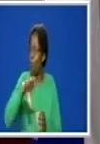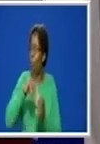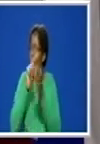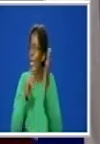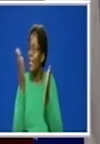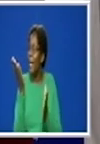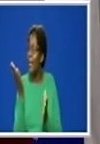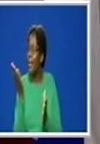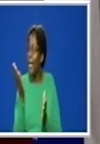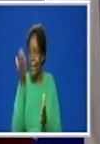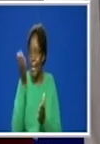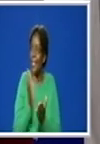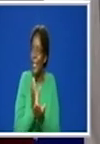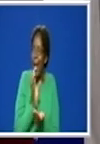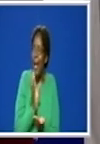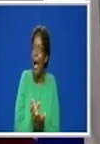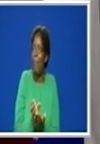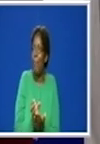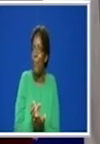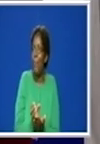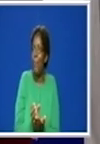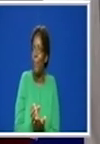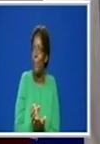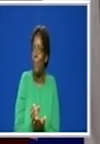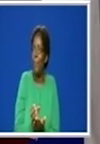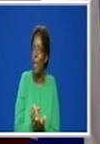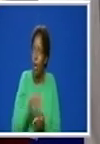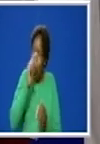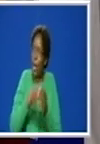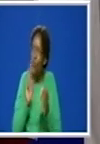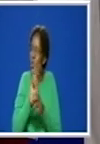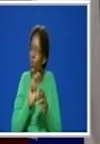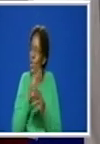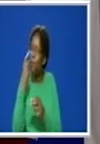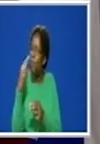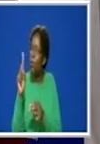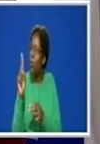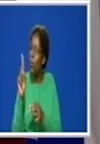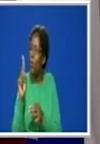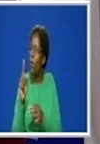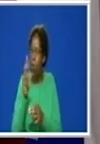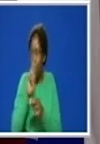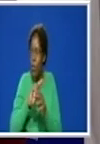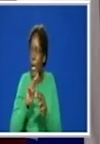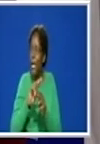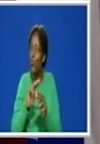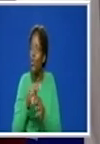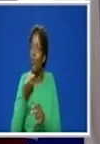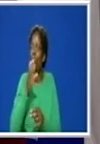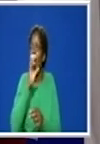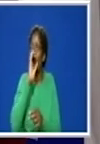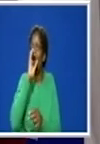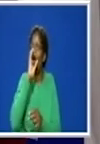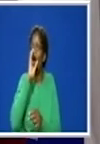this? It's a cup. Yes, this is a cup. What do we use a cup? We use when we are